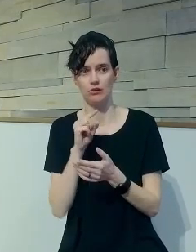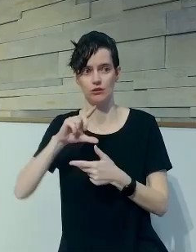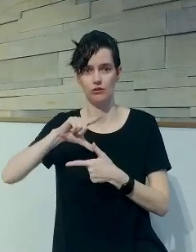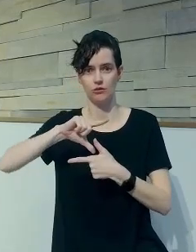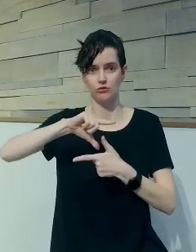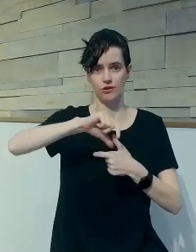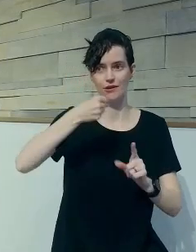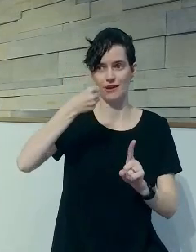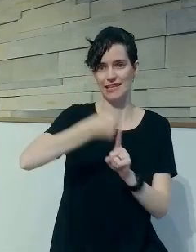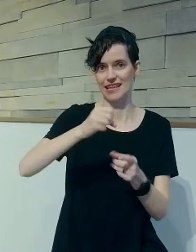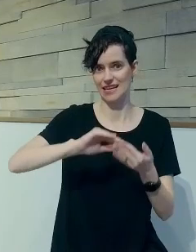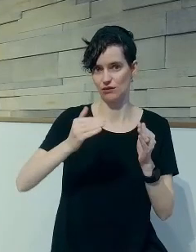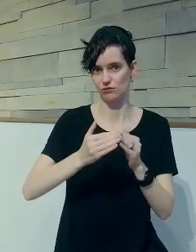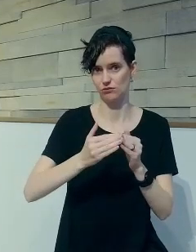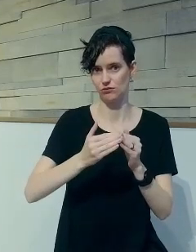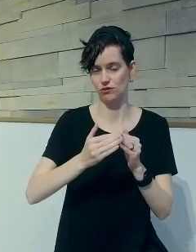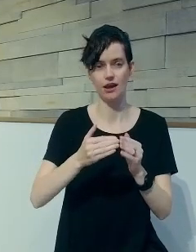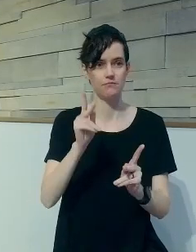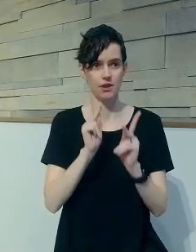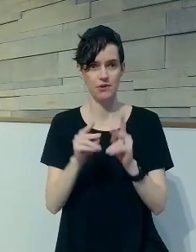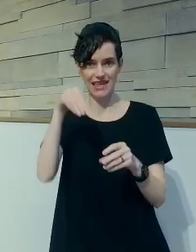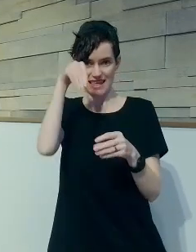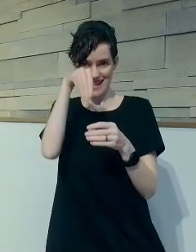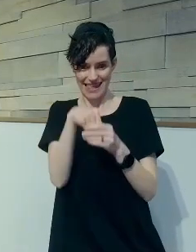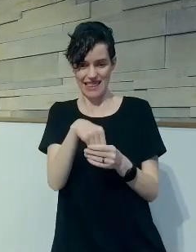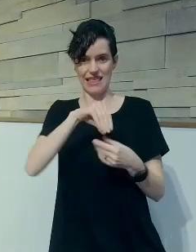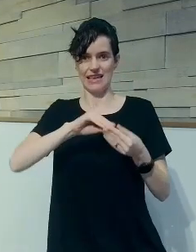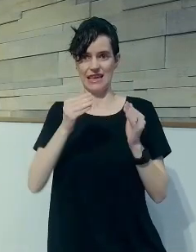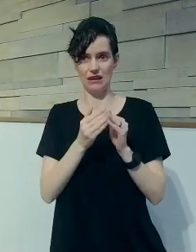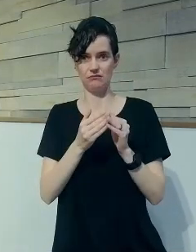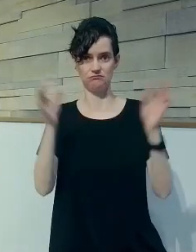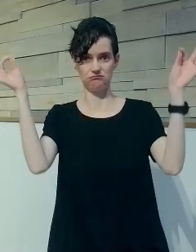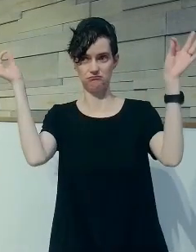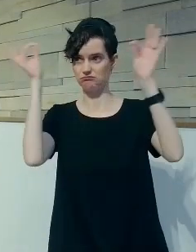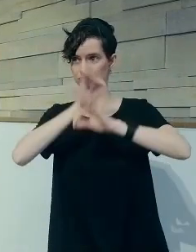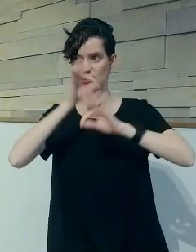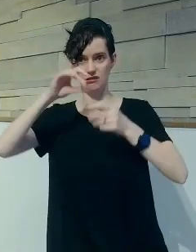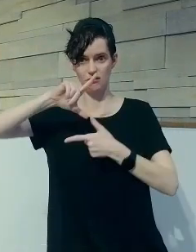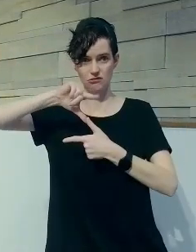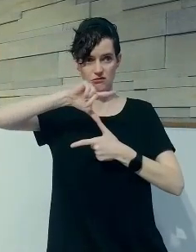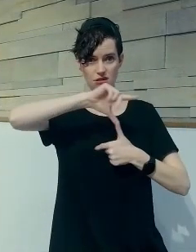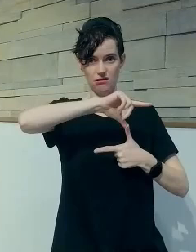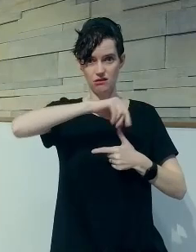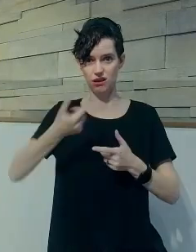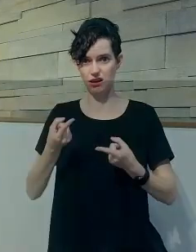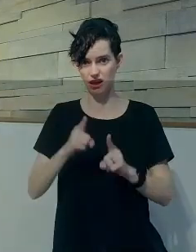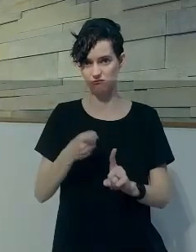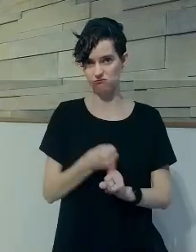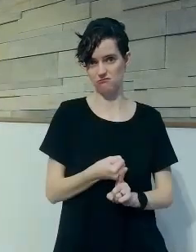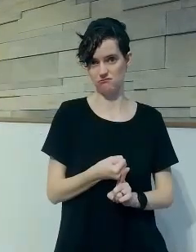tornado tore through that town. And there are people who were in Perryton, Texas, who did not know that a tornado had gone through their